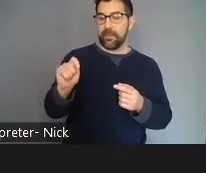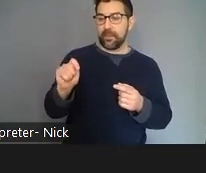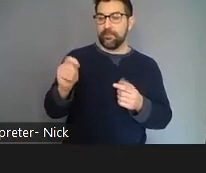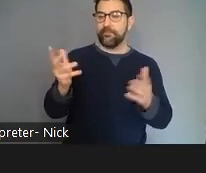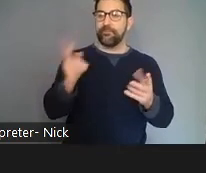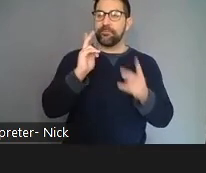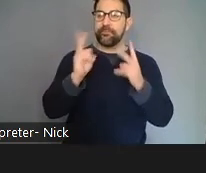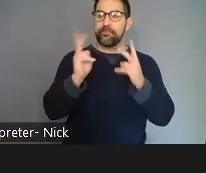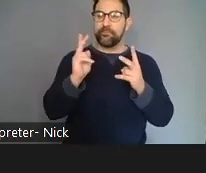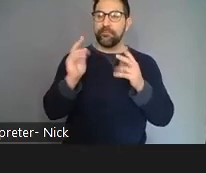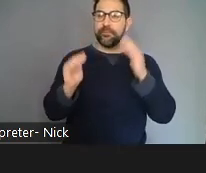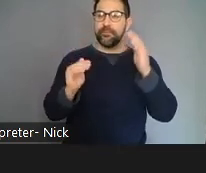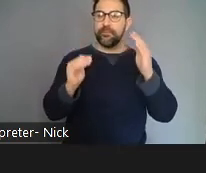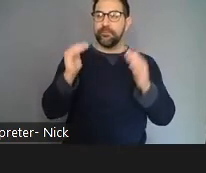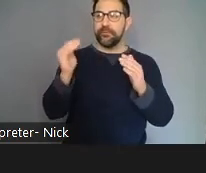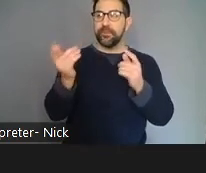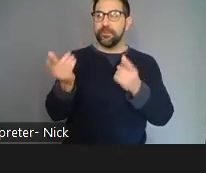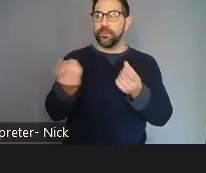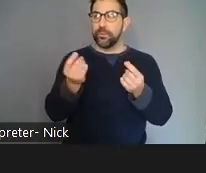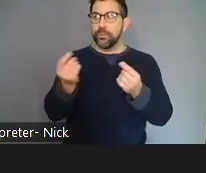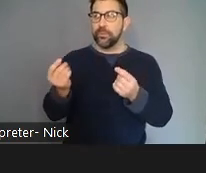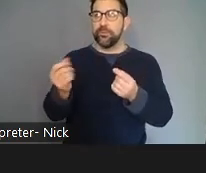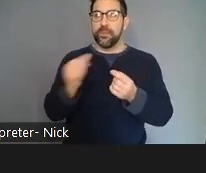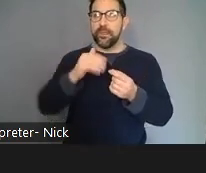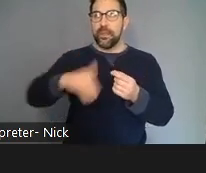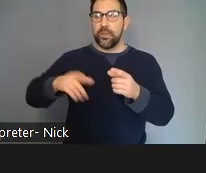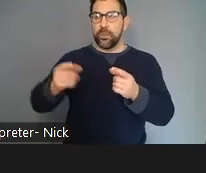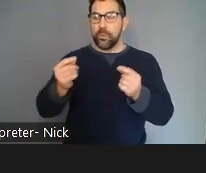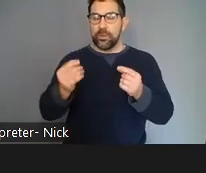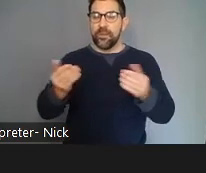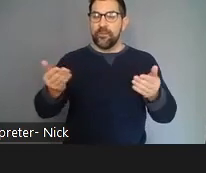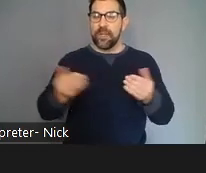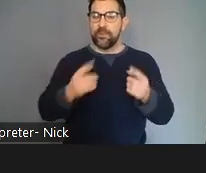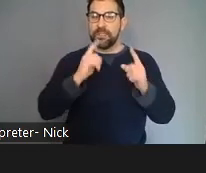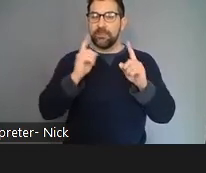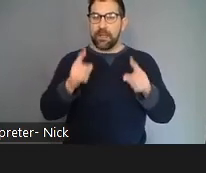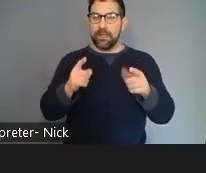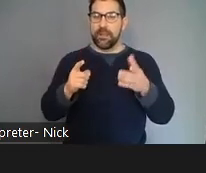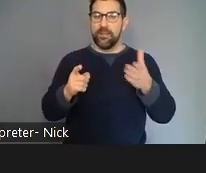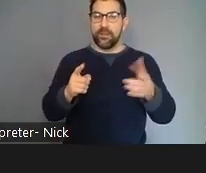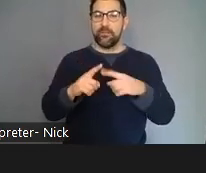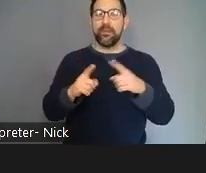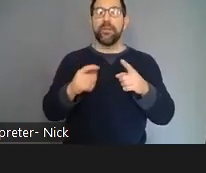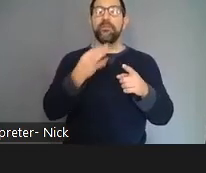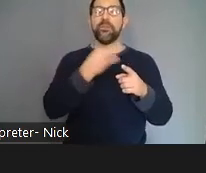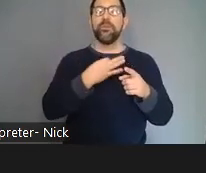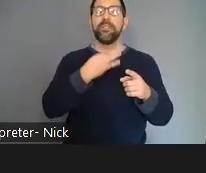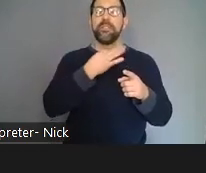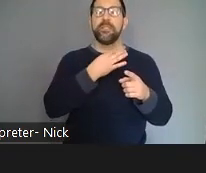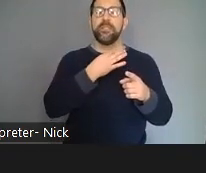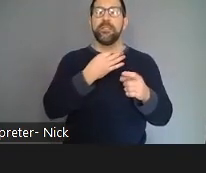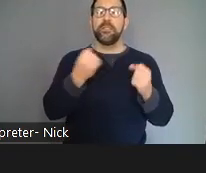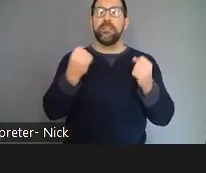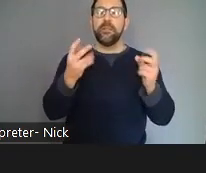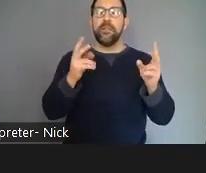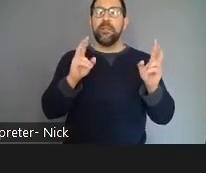seeing adults in position to do that they're not doing, you're invited to respond there as well. But because certainly many of the issues that